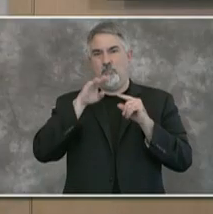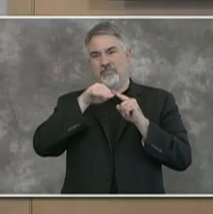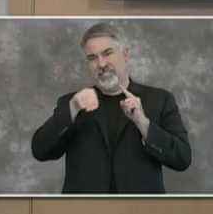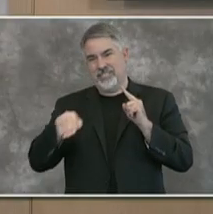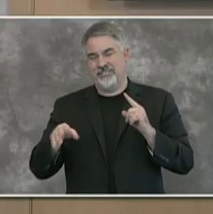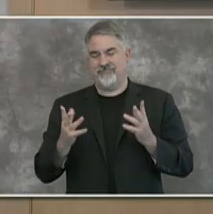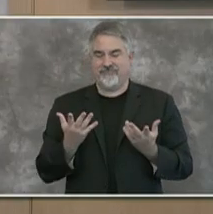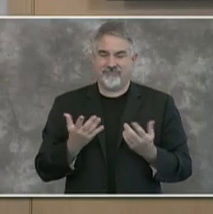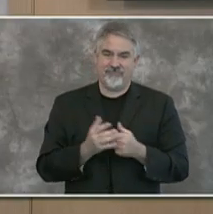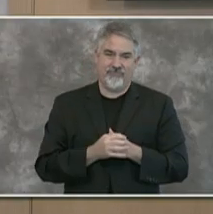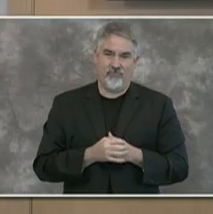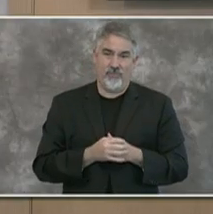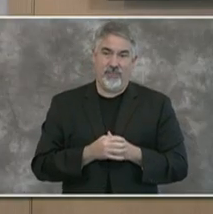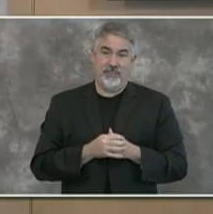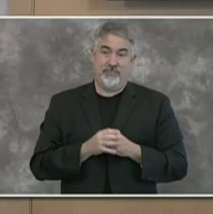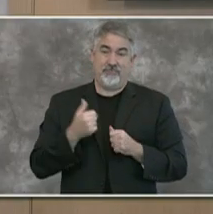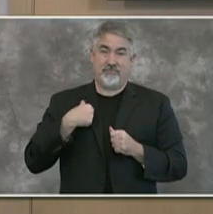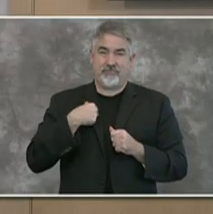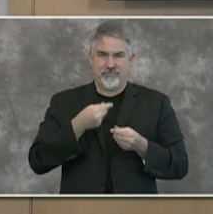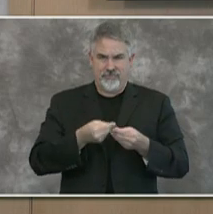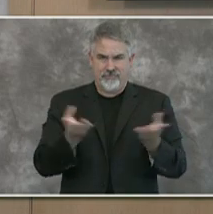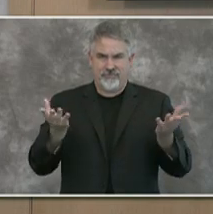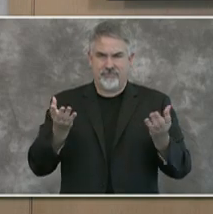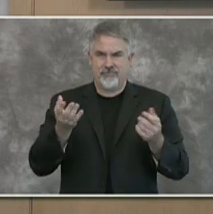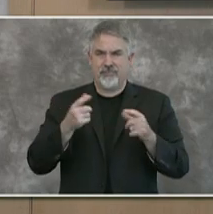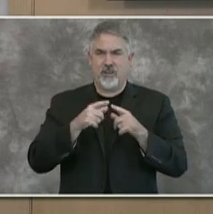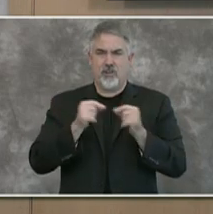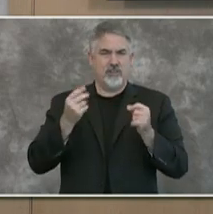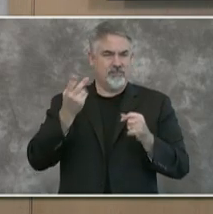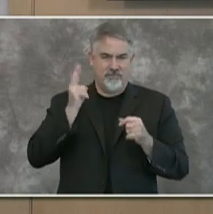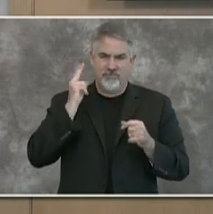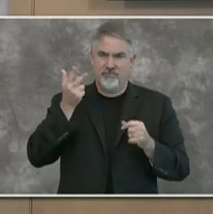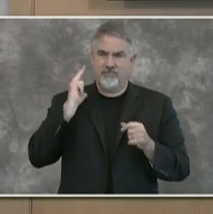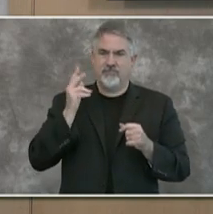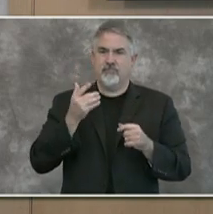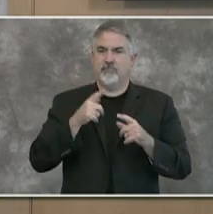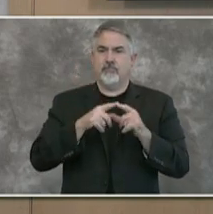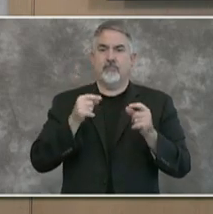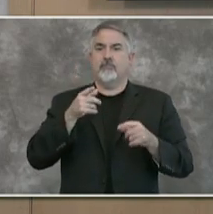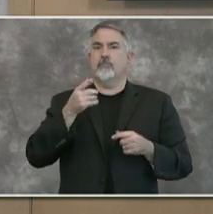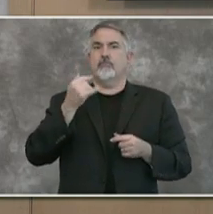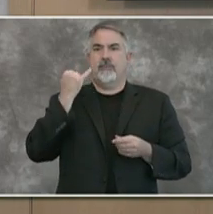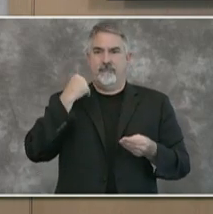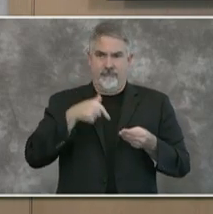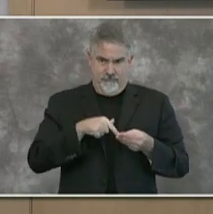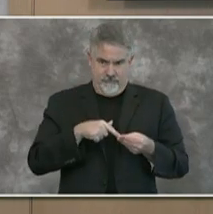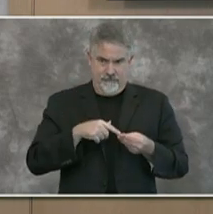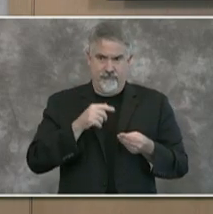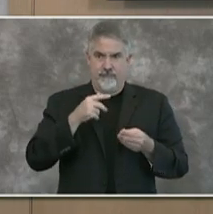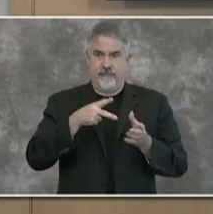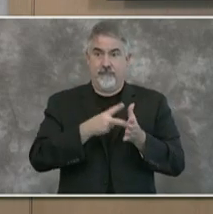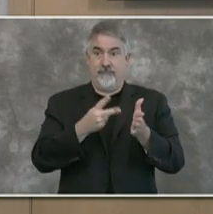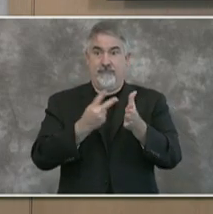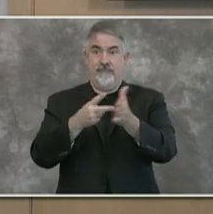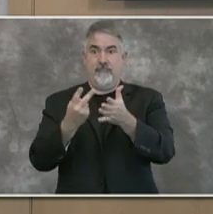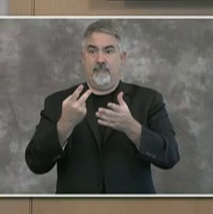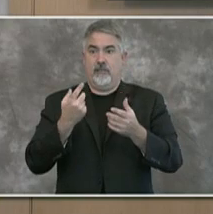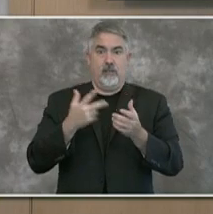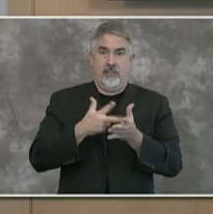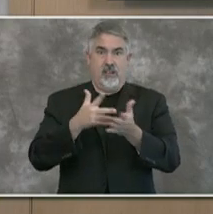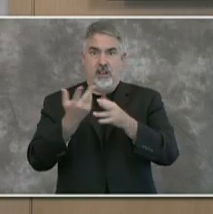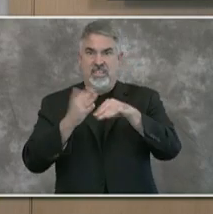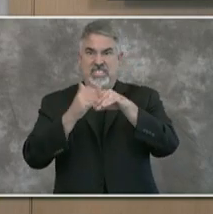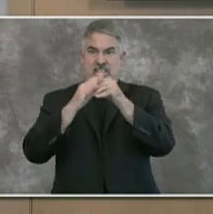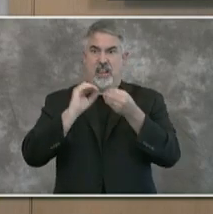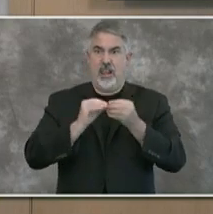few weeks ago, we presented charts that showed scenarios based on doubling every 3 days and doubling every 6 days. And as a region, we clearly are closer to the